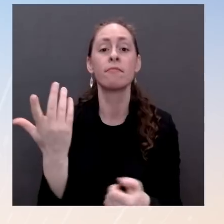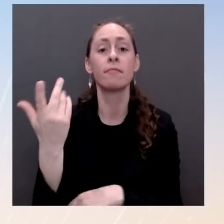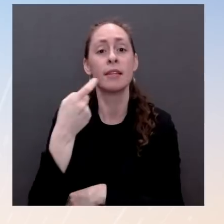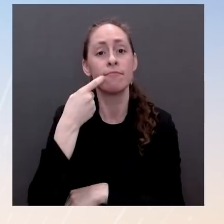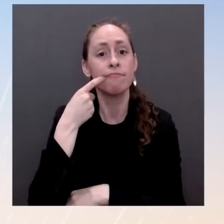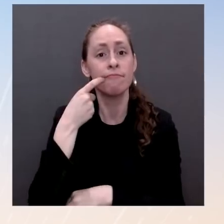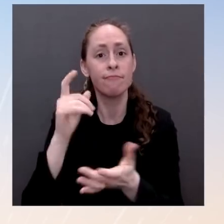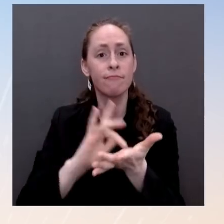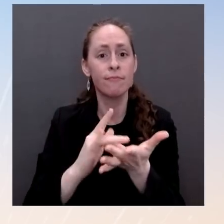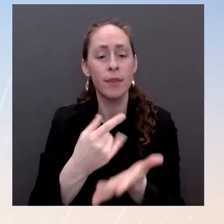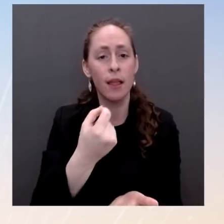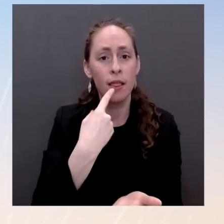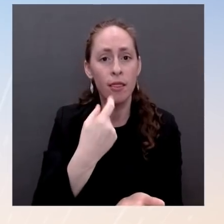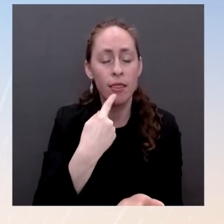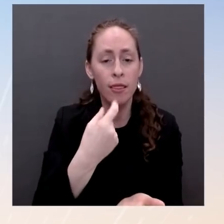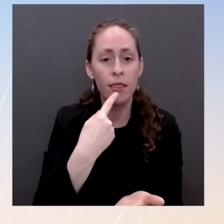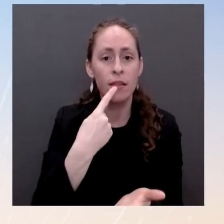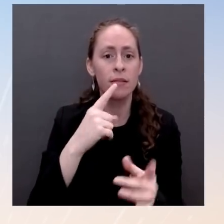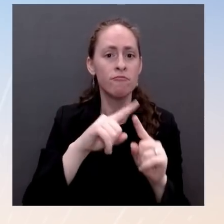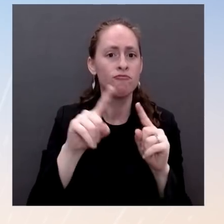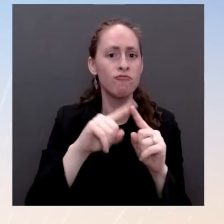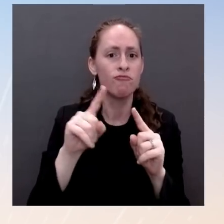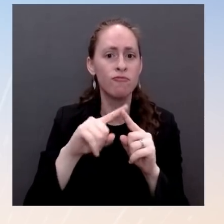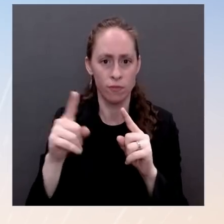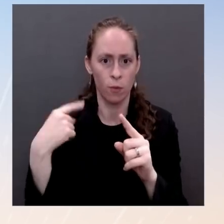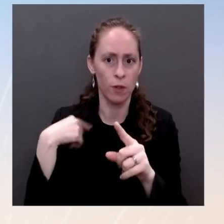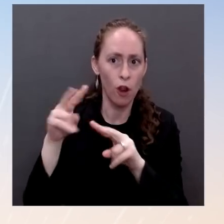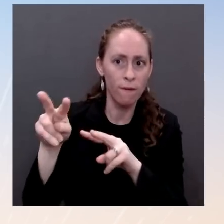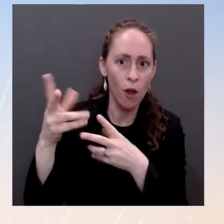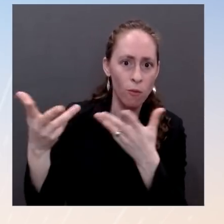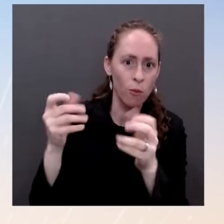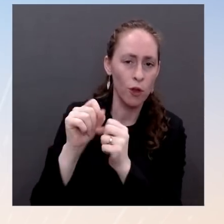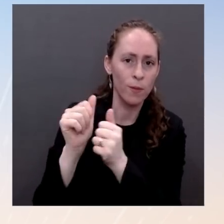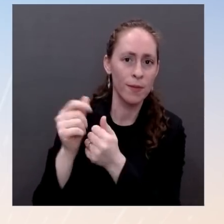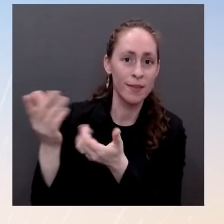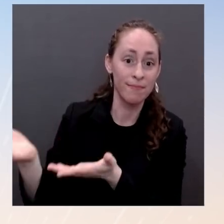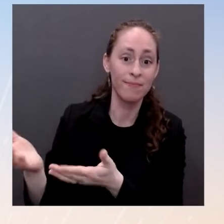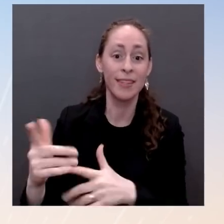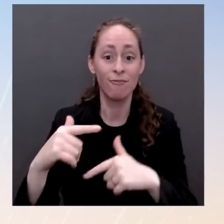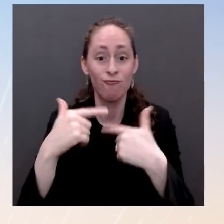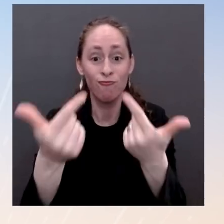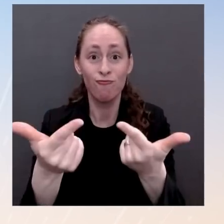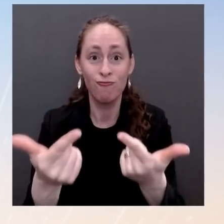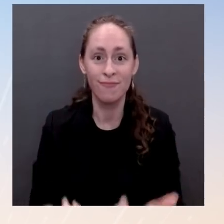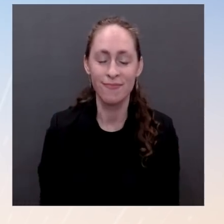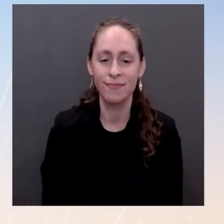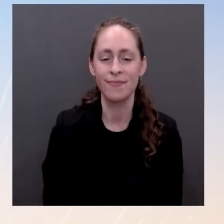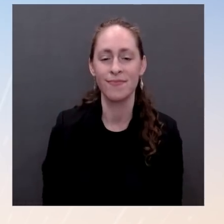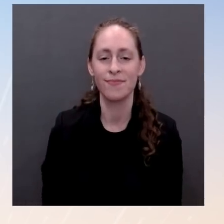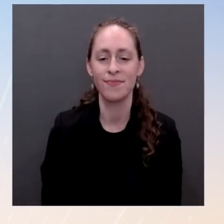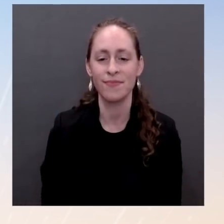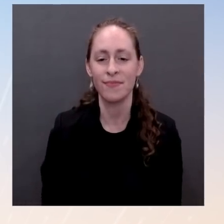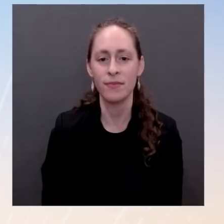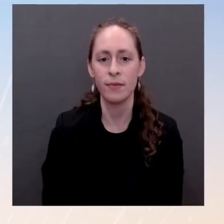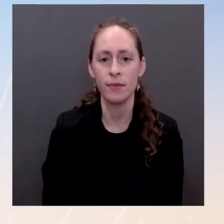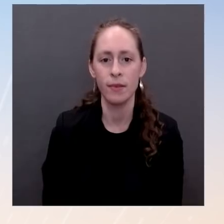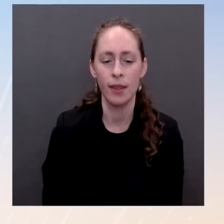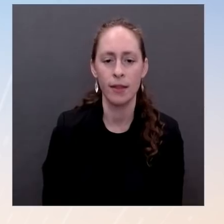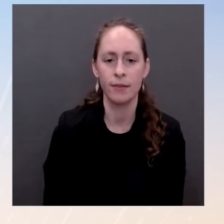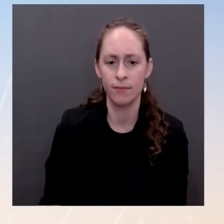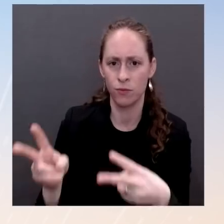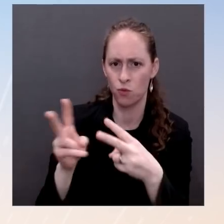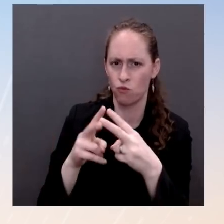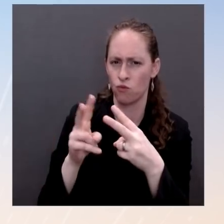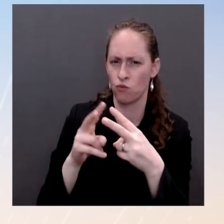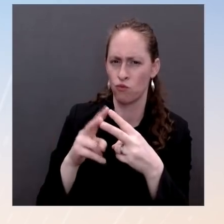Jen. Two things on Ukraine. Yes. First, markets have obviously already been reacting to that situation. Gasoline